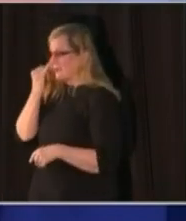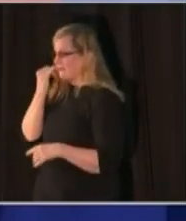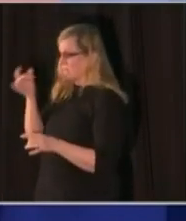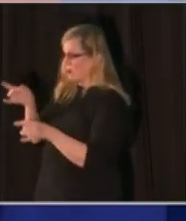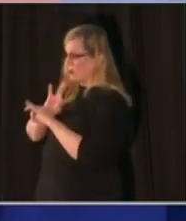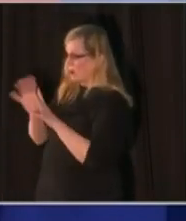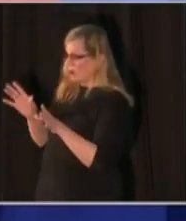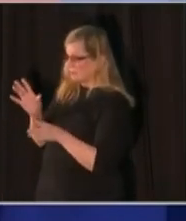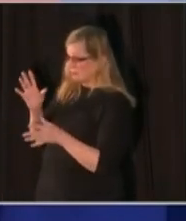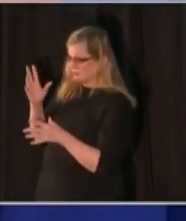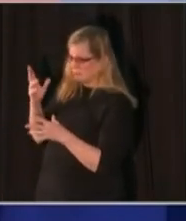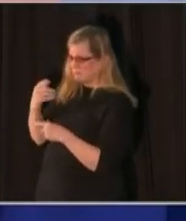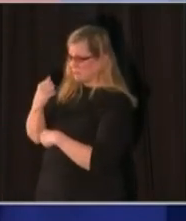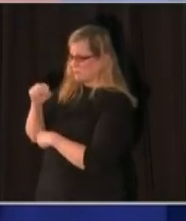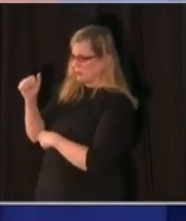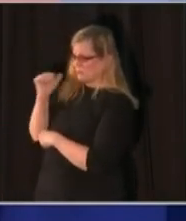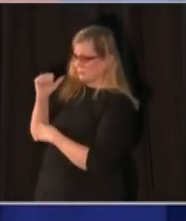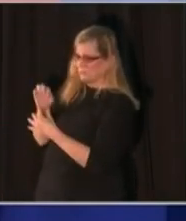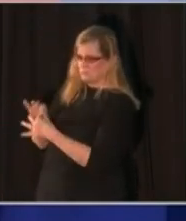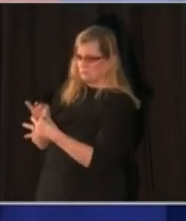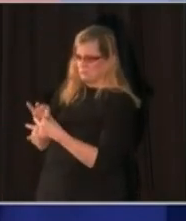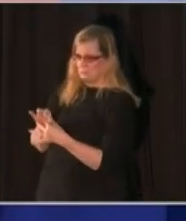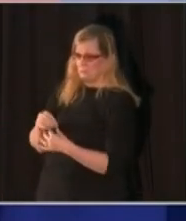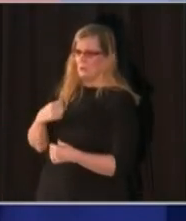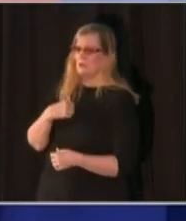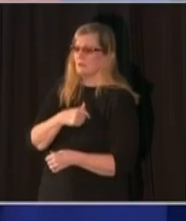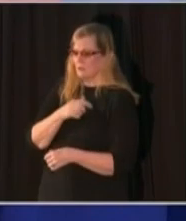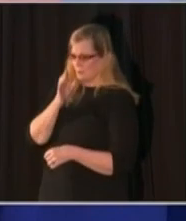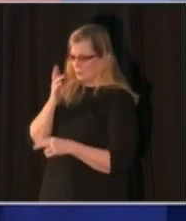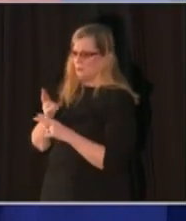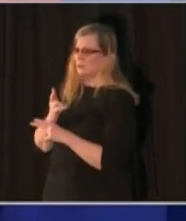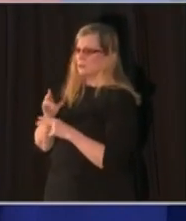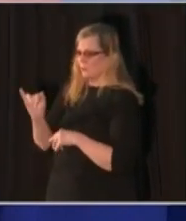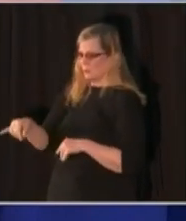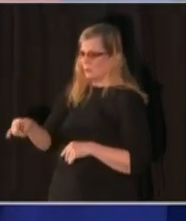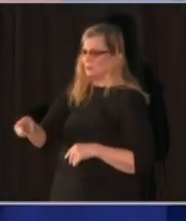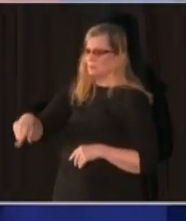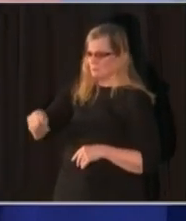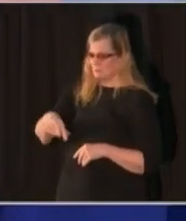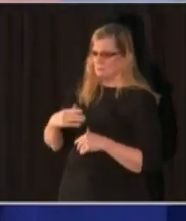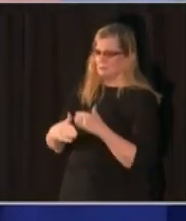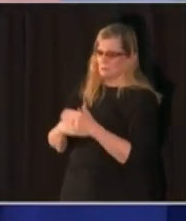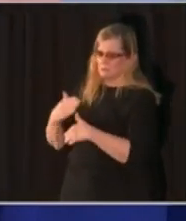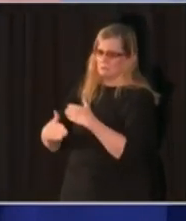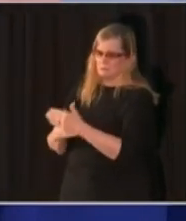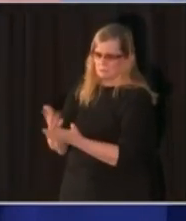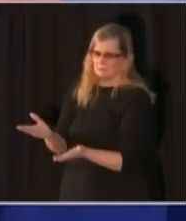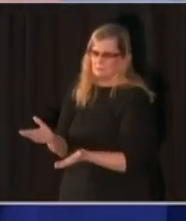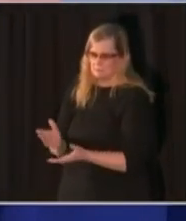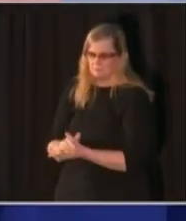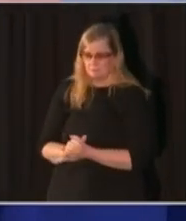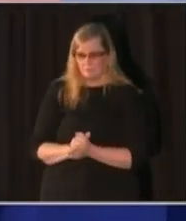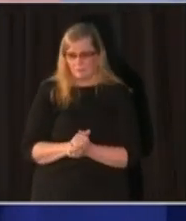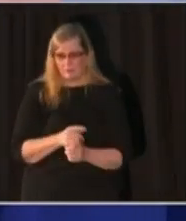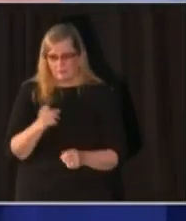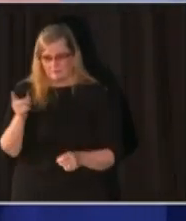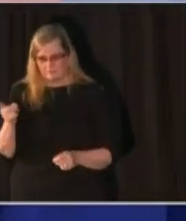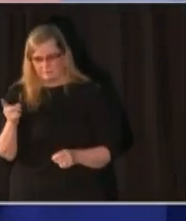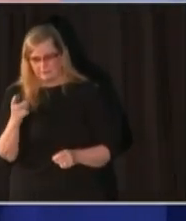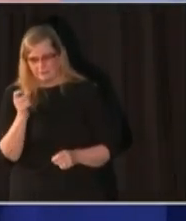through our inspection regime or law enforcement regime. All right, then I also want to ask you about, you've had two unfortunate deaths